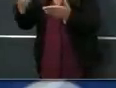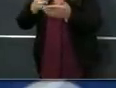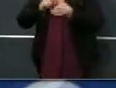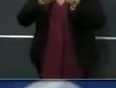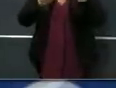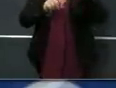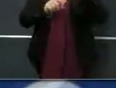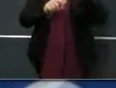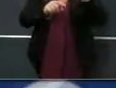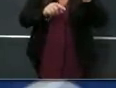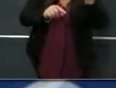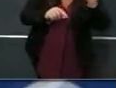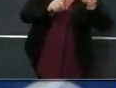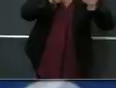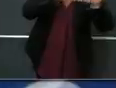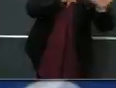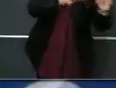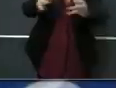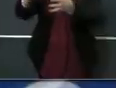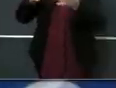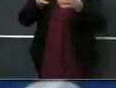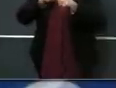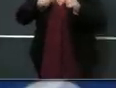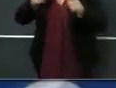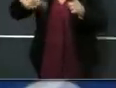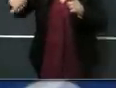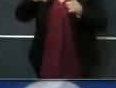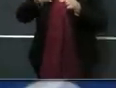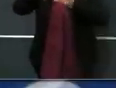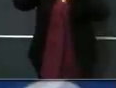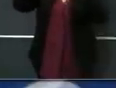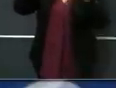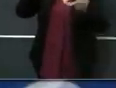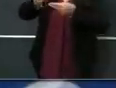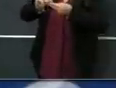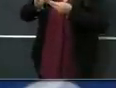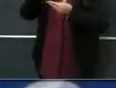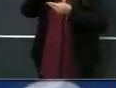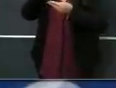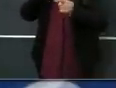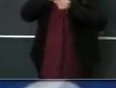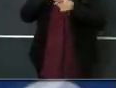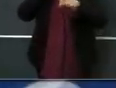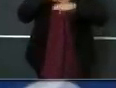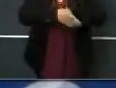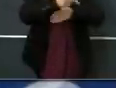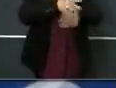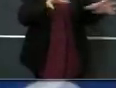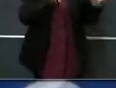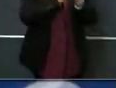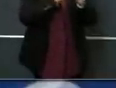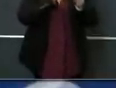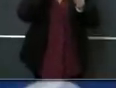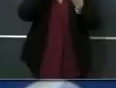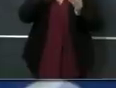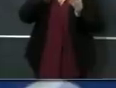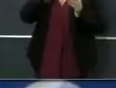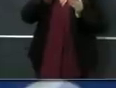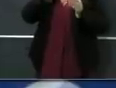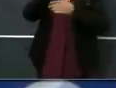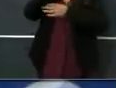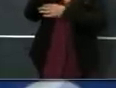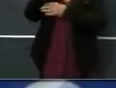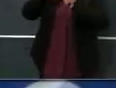those we will make public. All of them will be part of this press release that we'll put out right after the conclusion of this